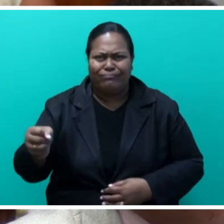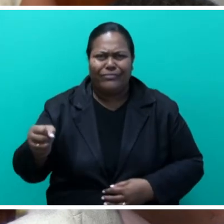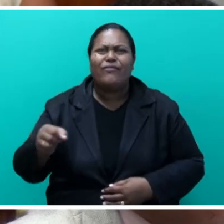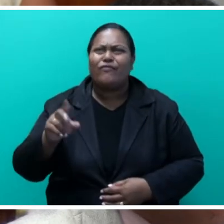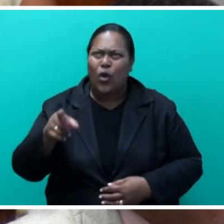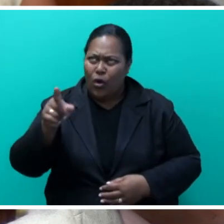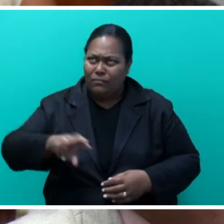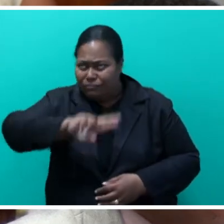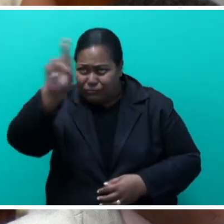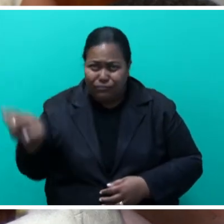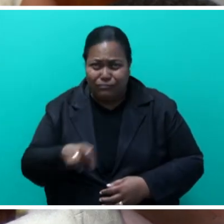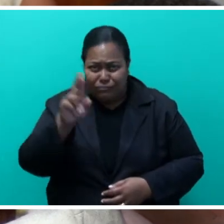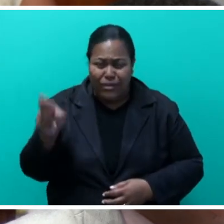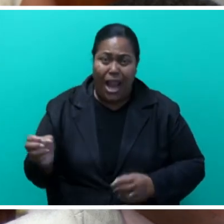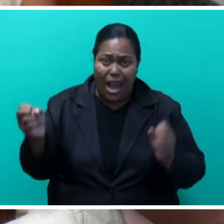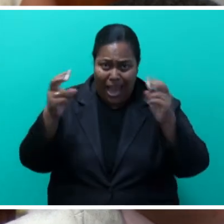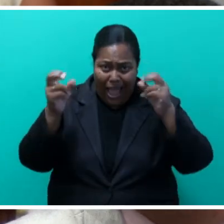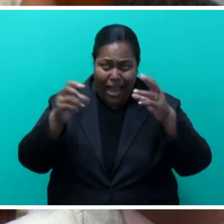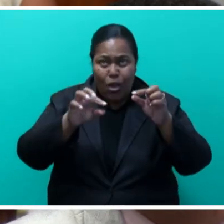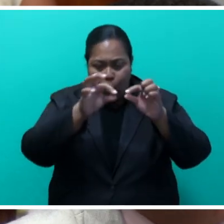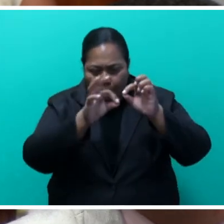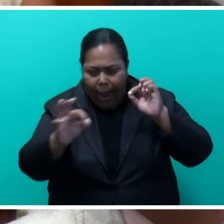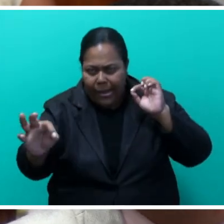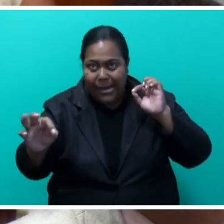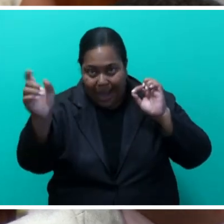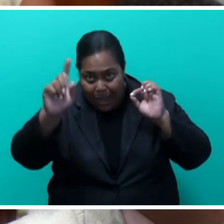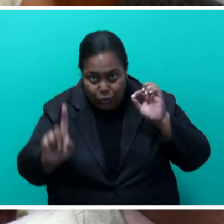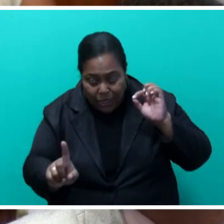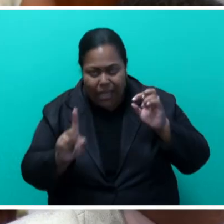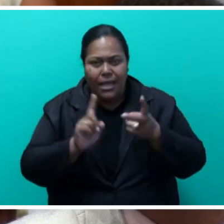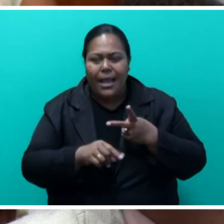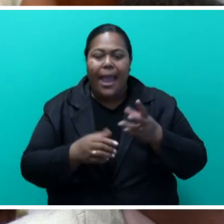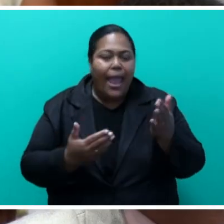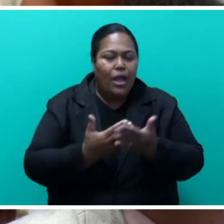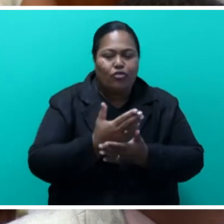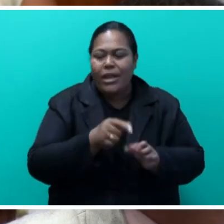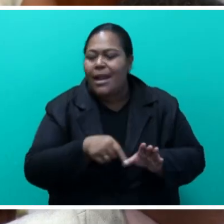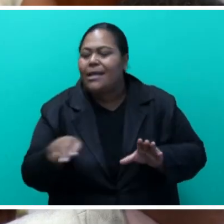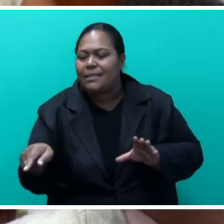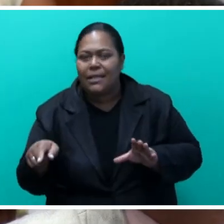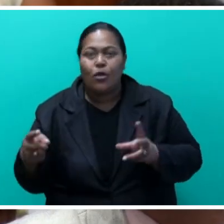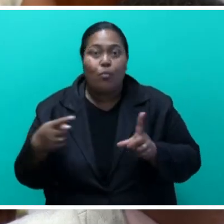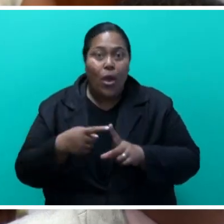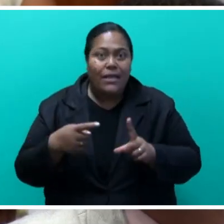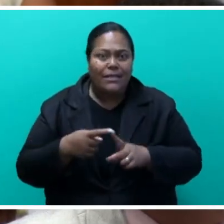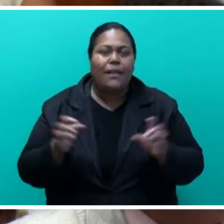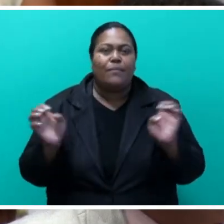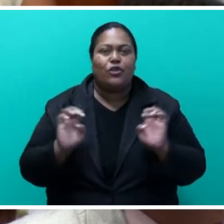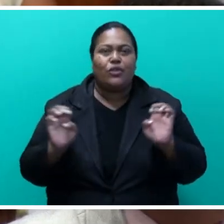wiring and lighting, isolation barriers, entry and exit points, and emergency procedures.